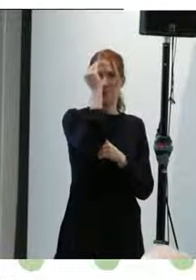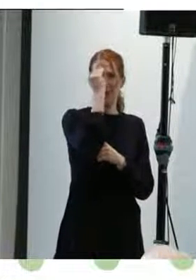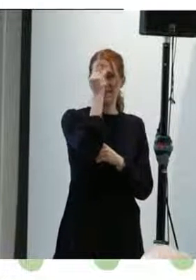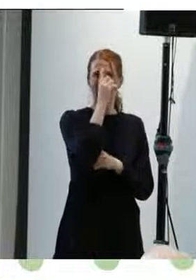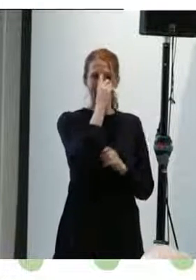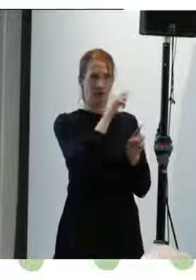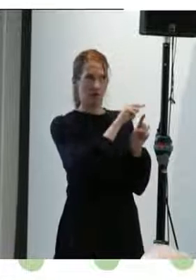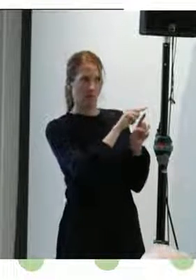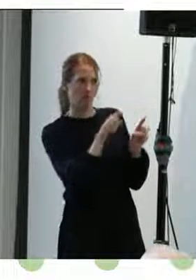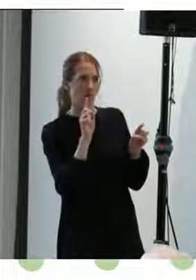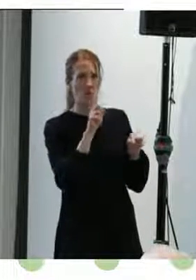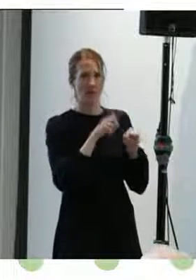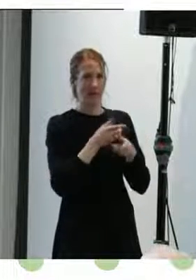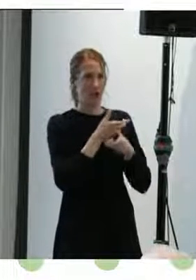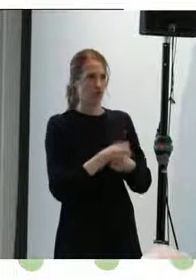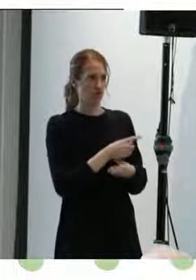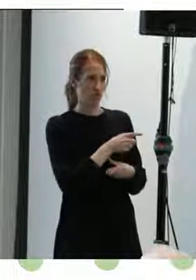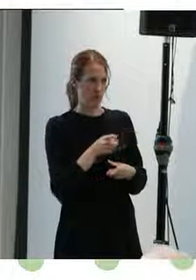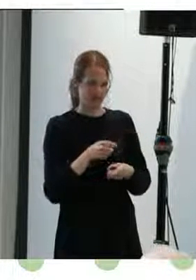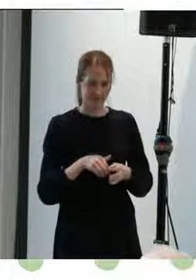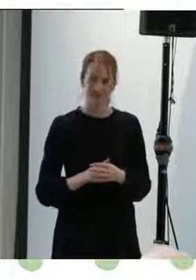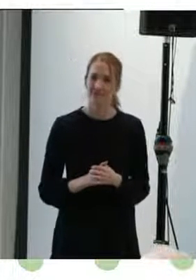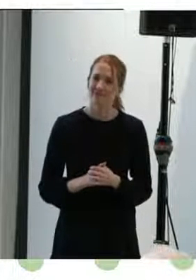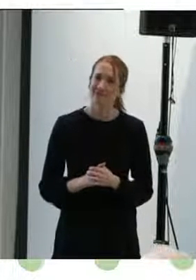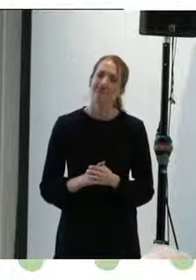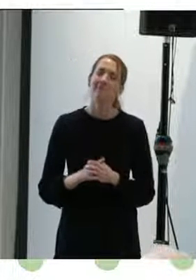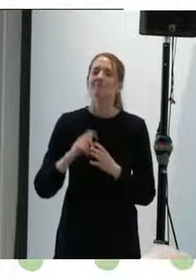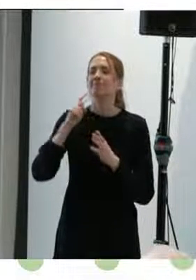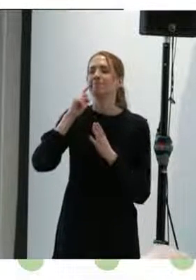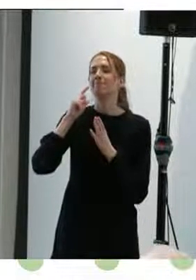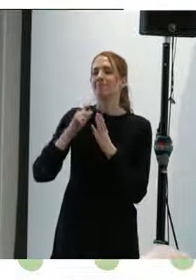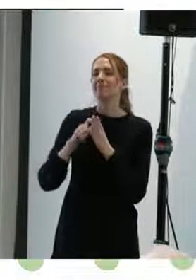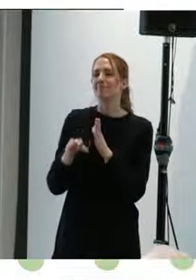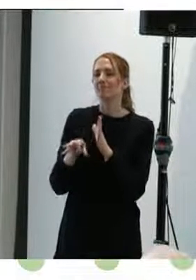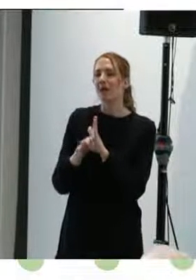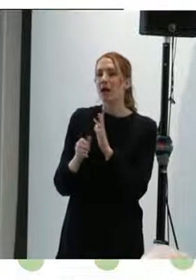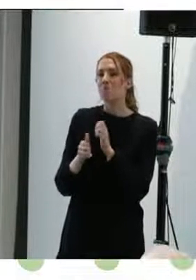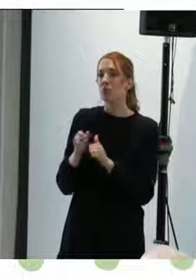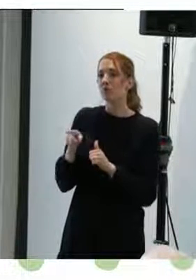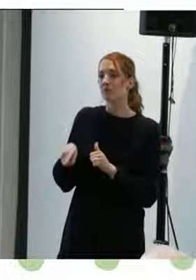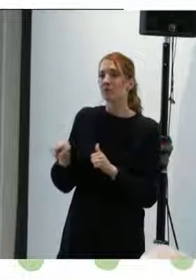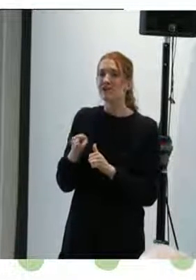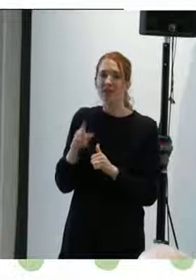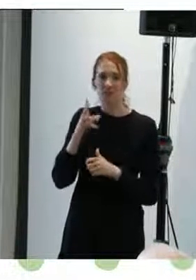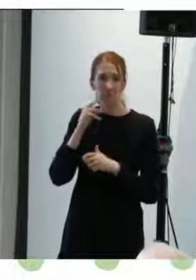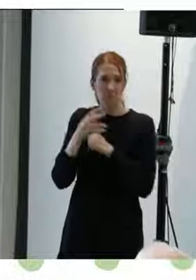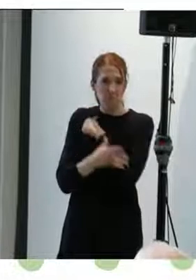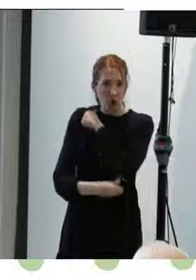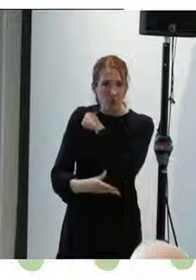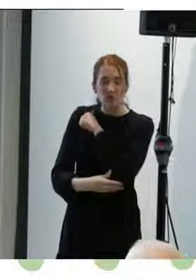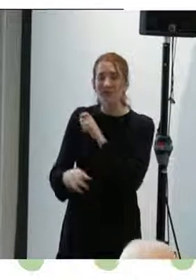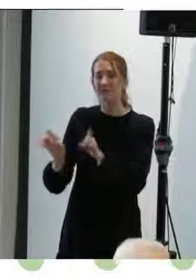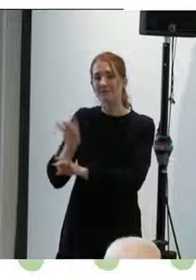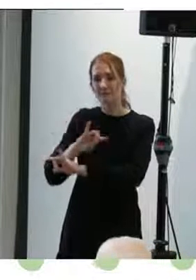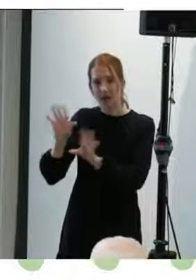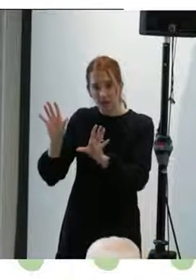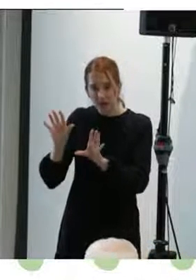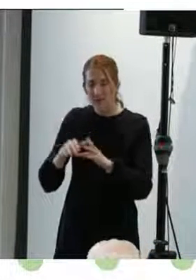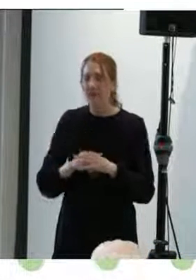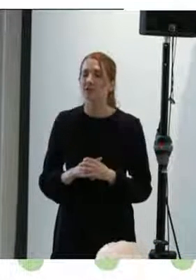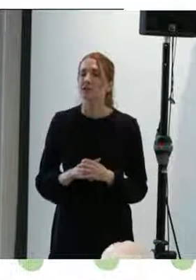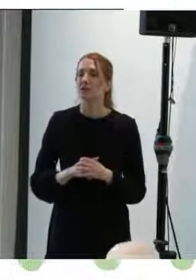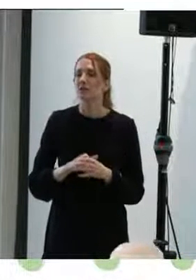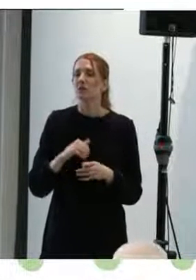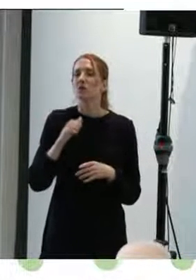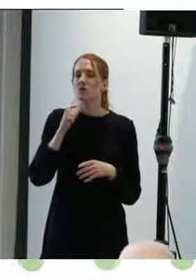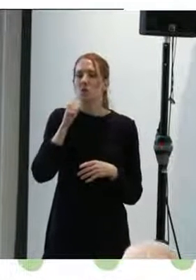be trusted. So one of the things I find is that many of them were living amidst poverty, amidst violence, and that women